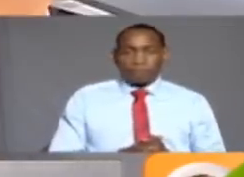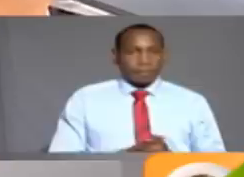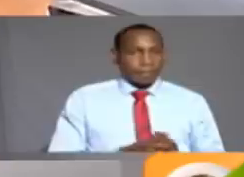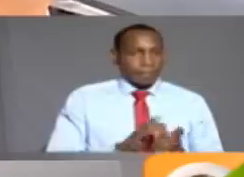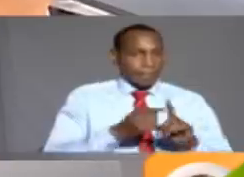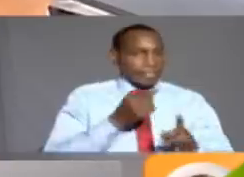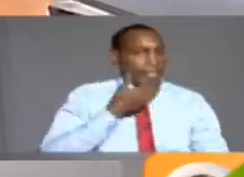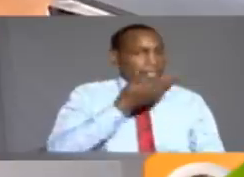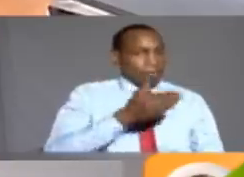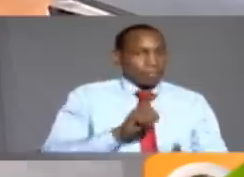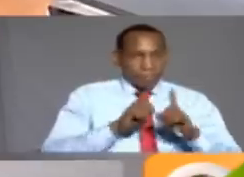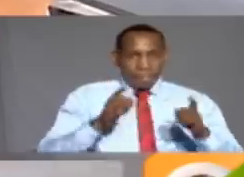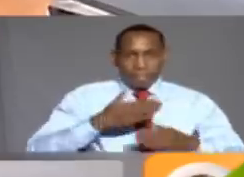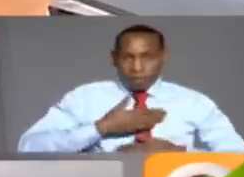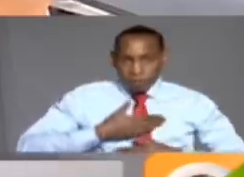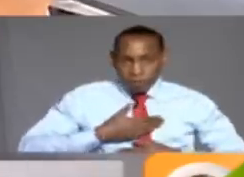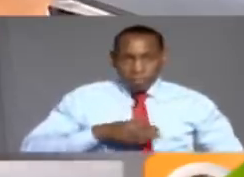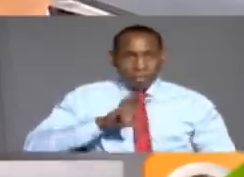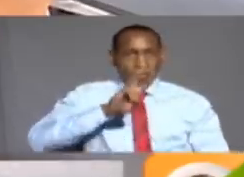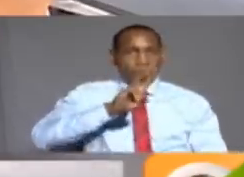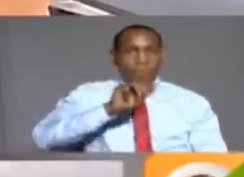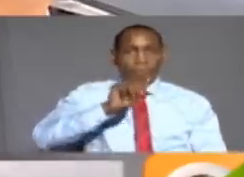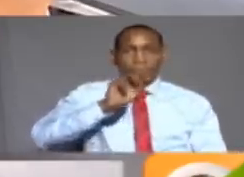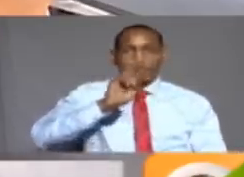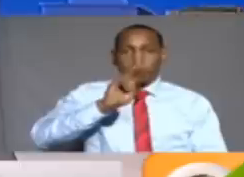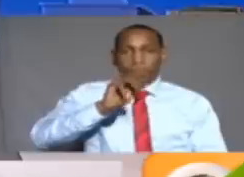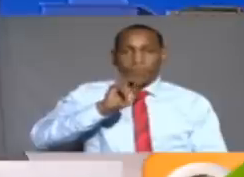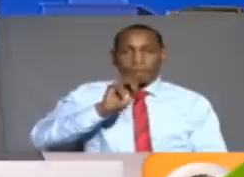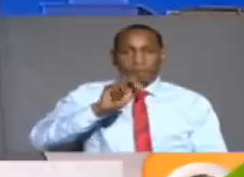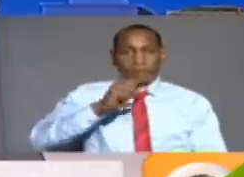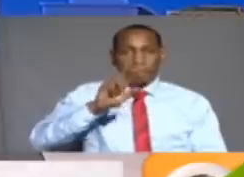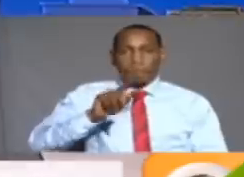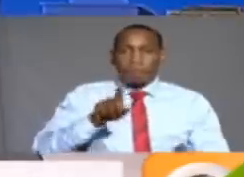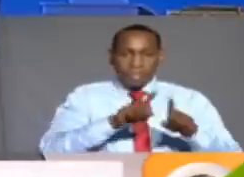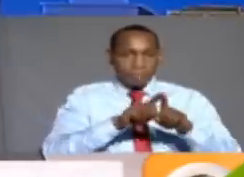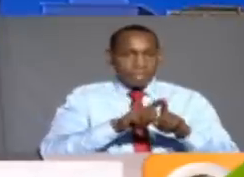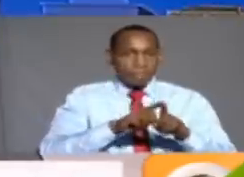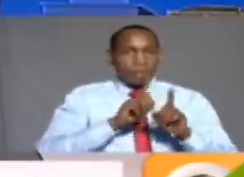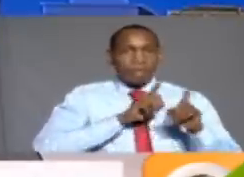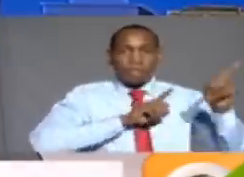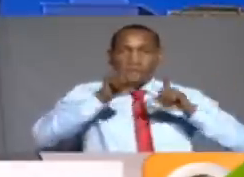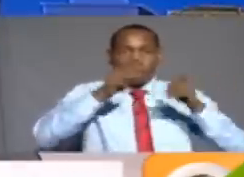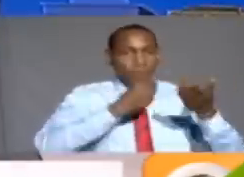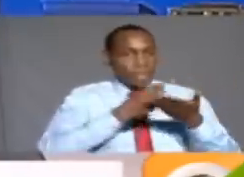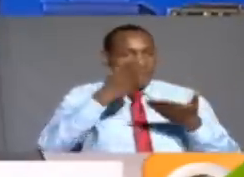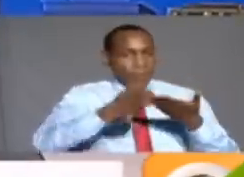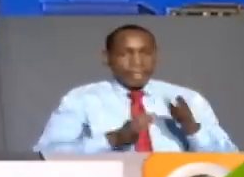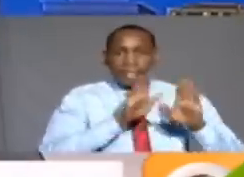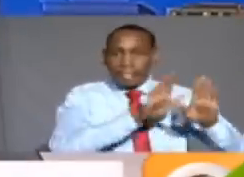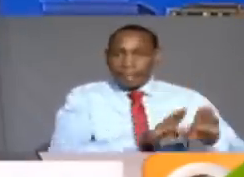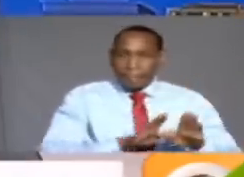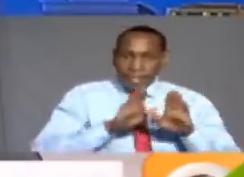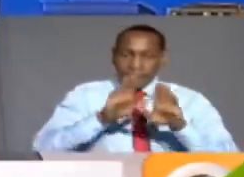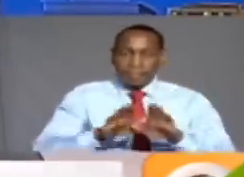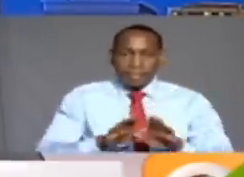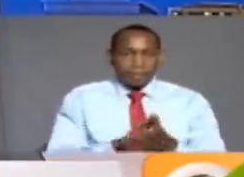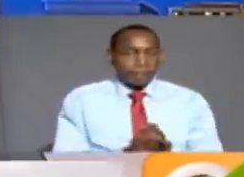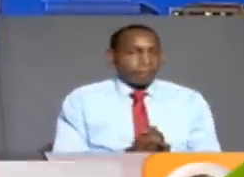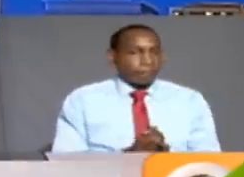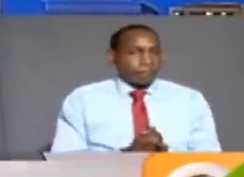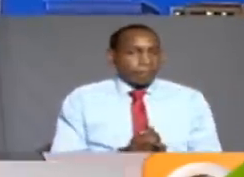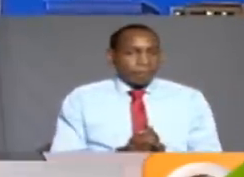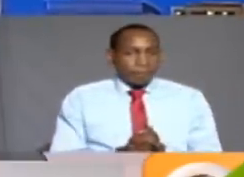to respond to that. But Honorable Mbugu. Yes. You've also been going out over the weekends campaigning. Let me just finish my question.